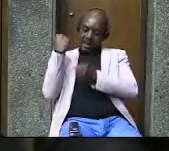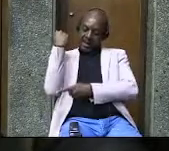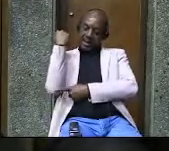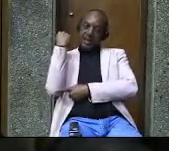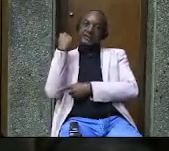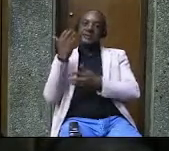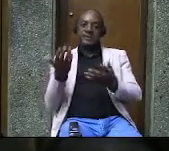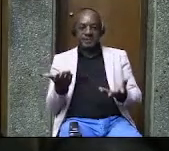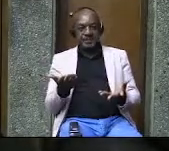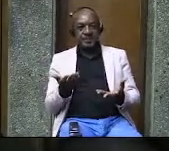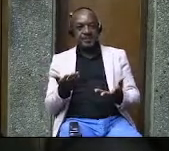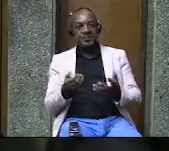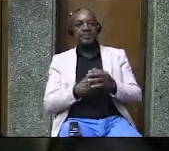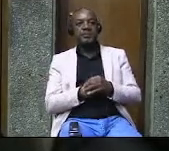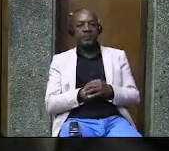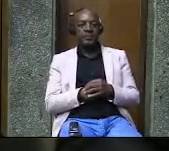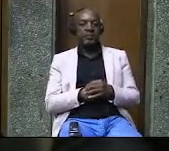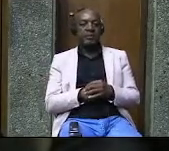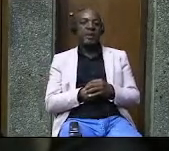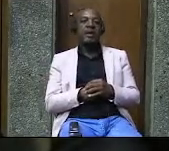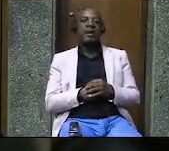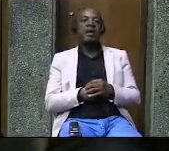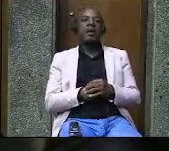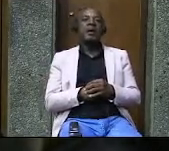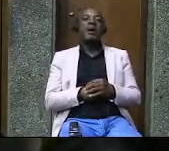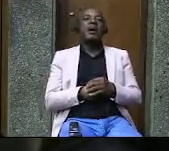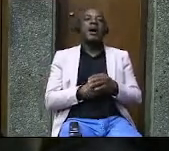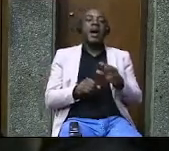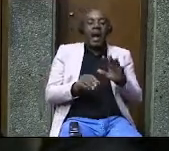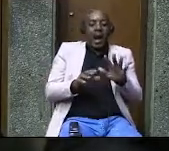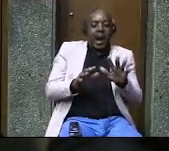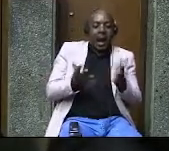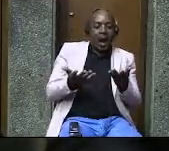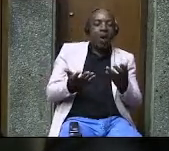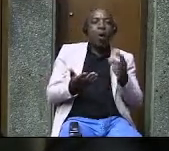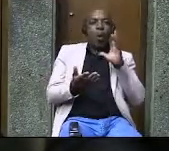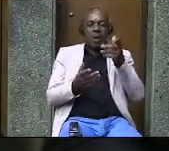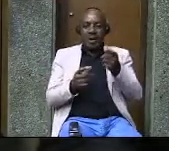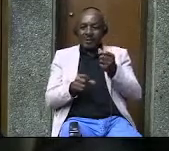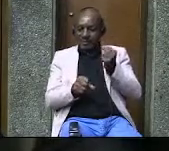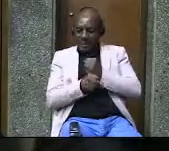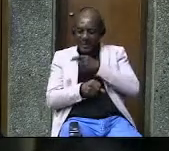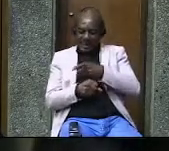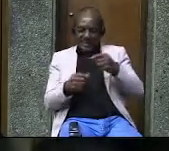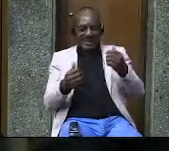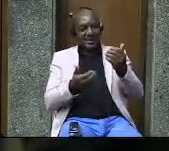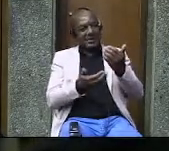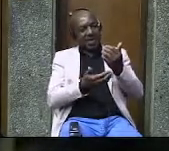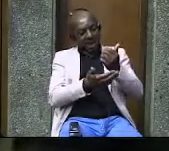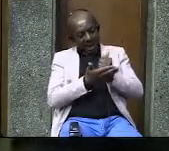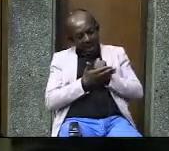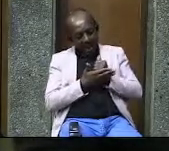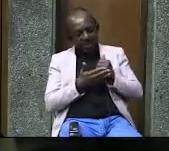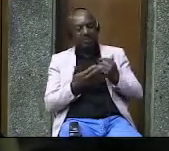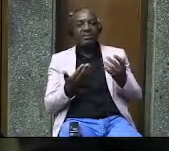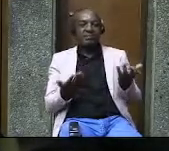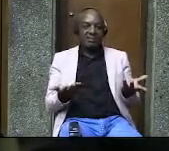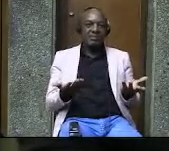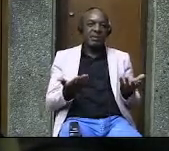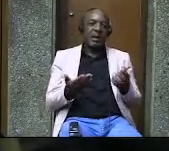how are we going to implement this to get it done, this act done properly